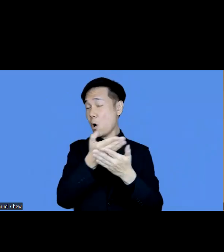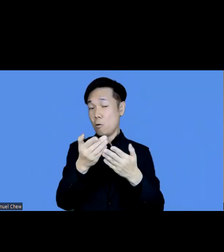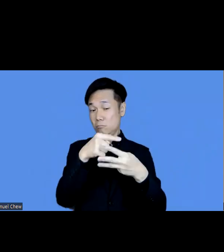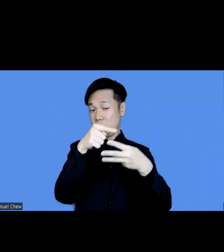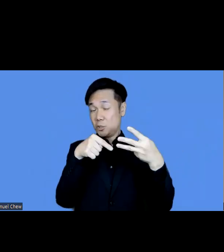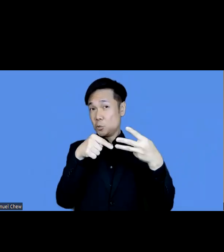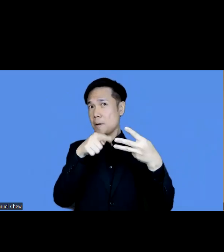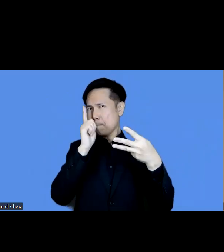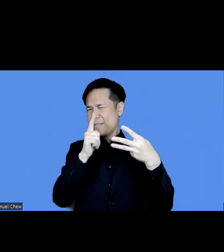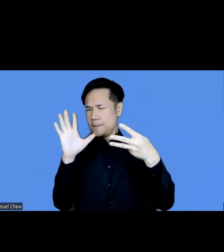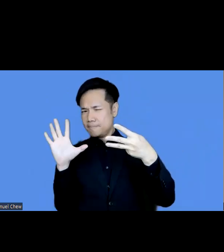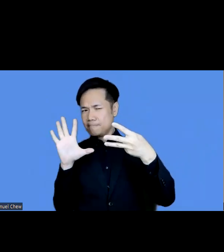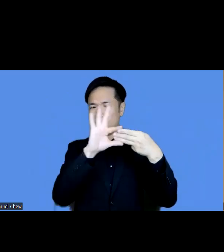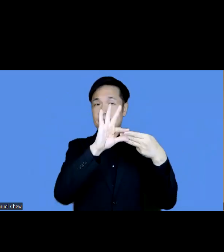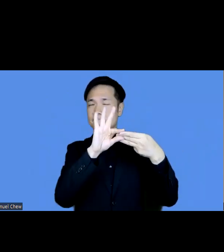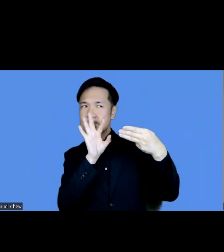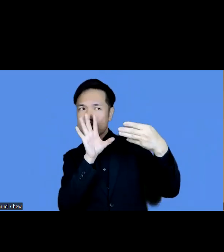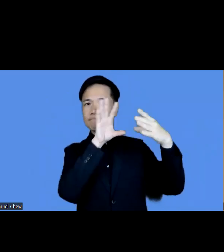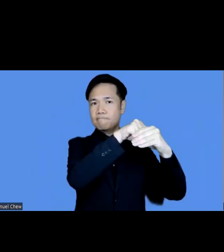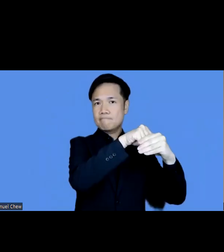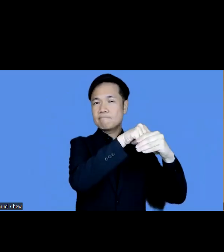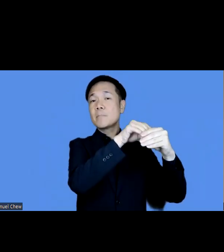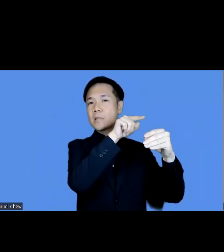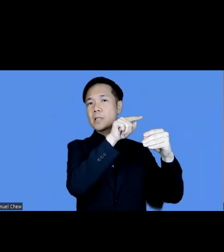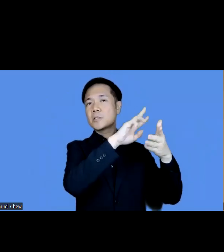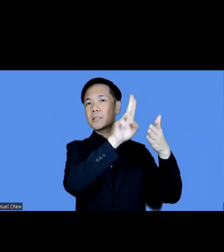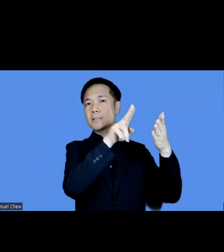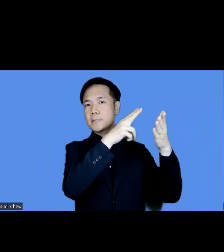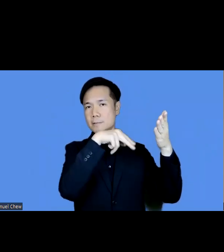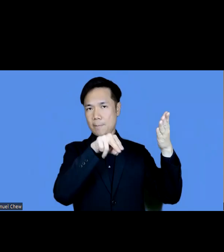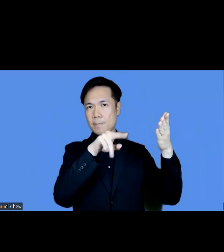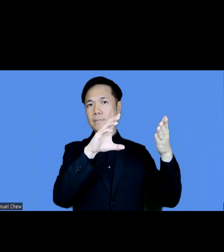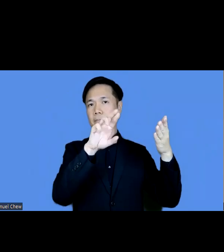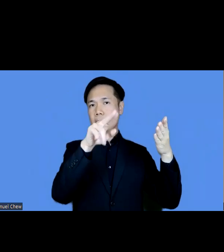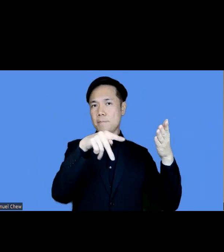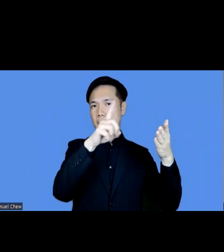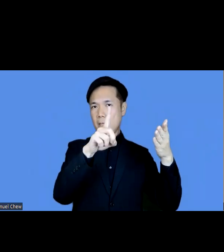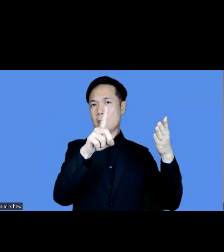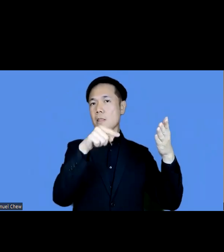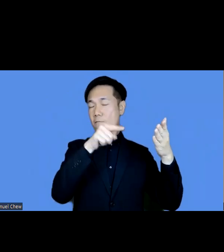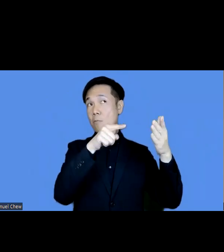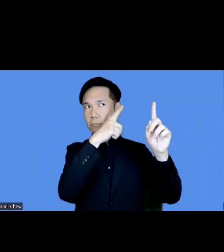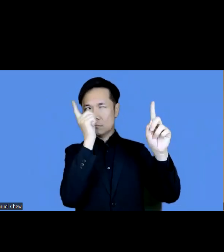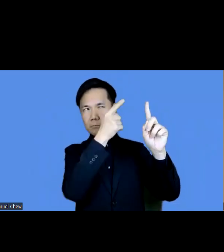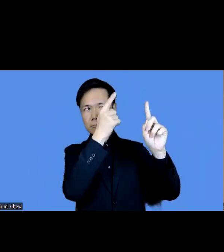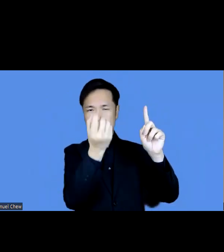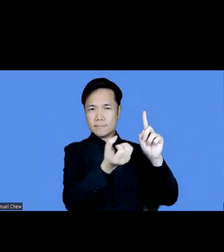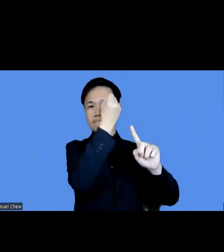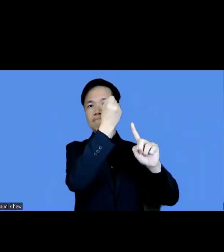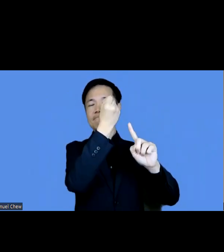with Disabilities standards and useful for the disability agenda.